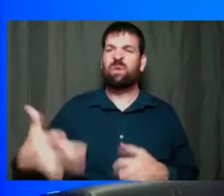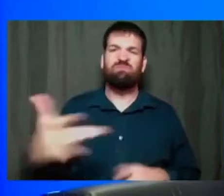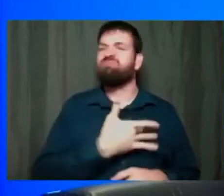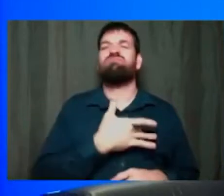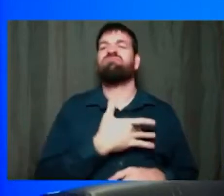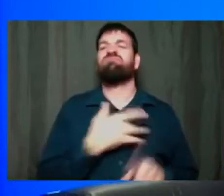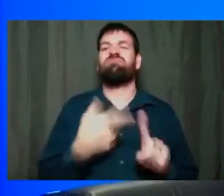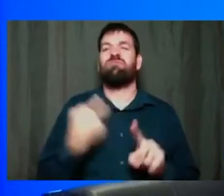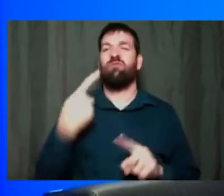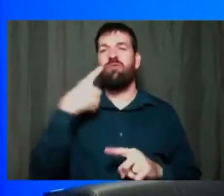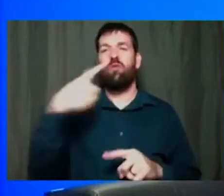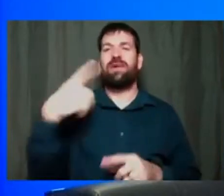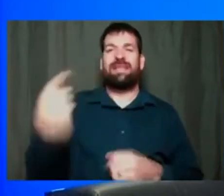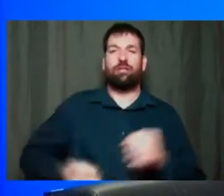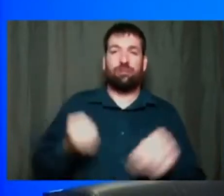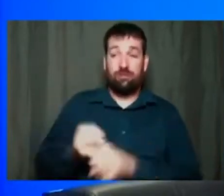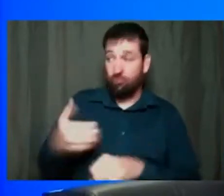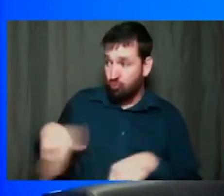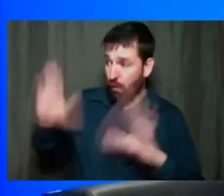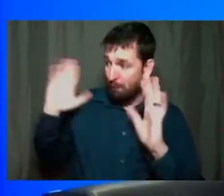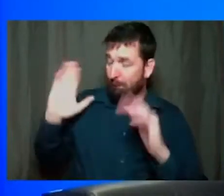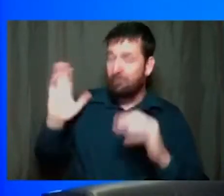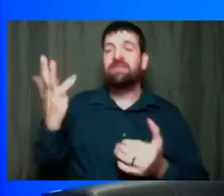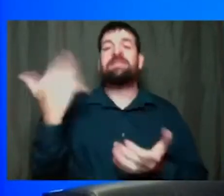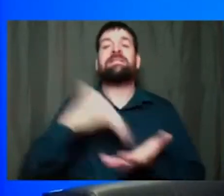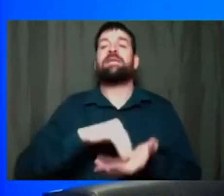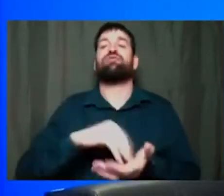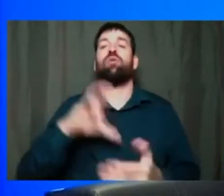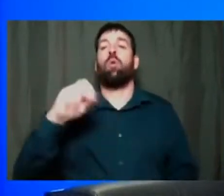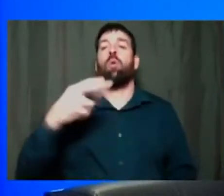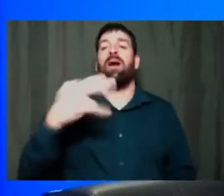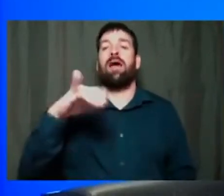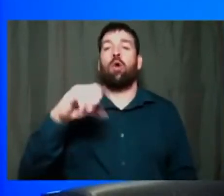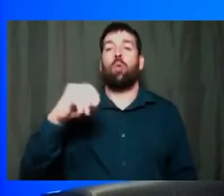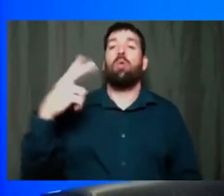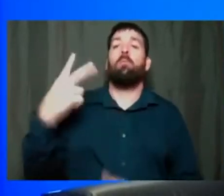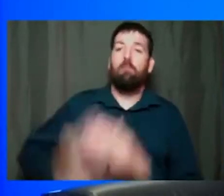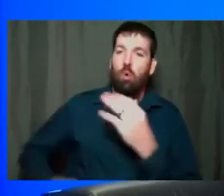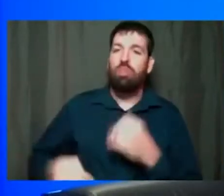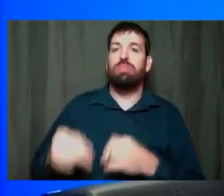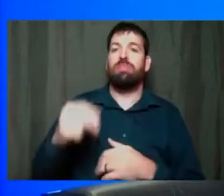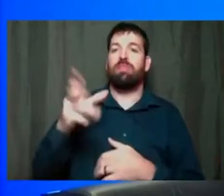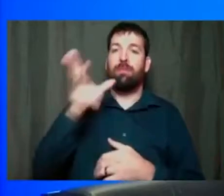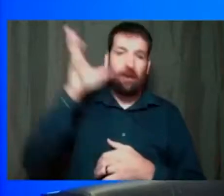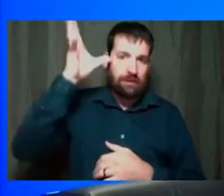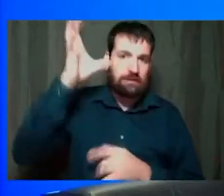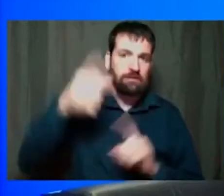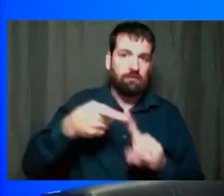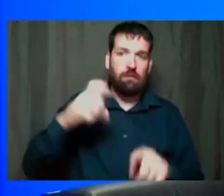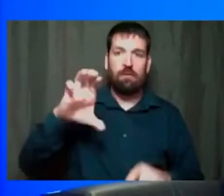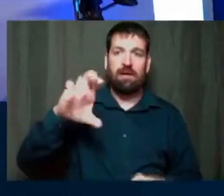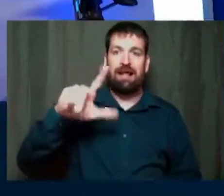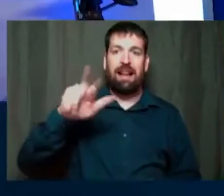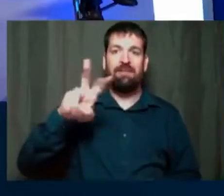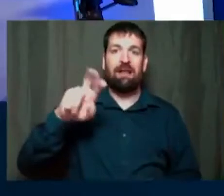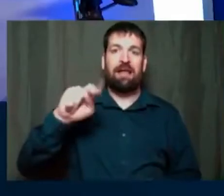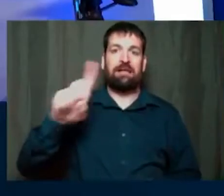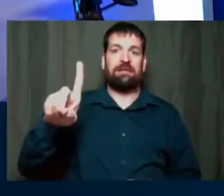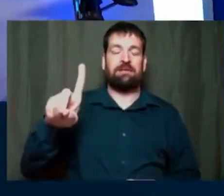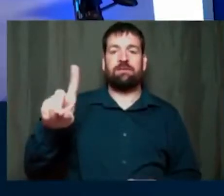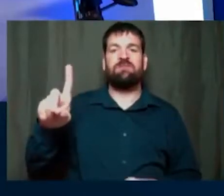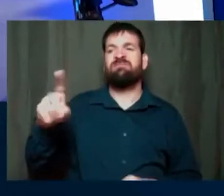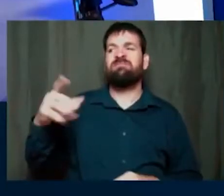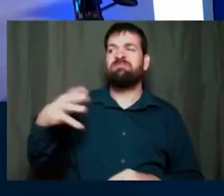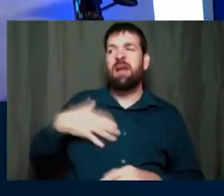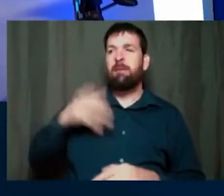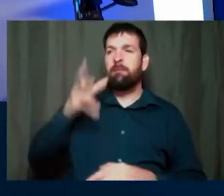up there? I grew up in Central Ohio. My parents are both from Cleveland area, so I inherited this Okay. affliction. Fair enough. The Chiefs have the same affliction, Dog and